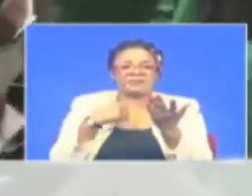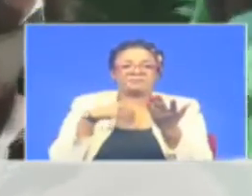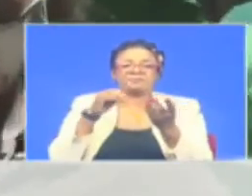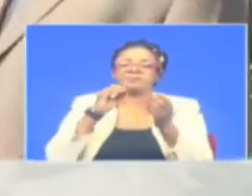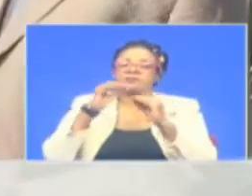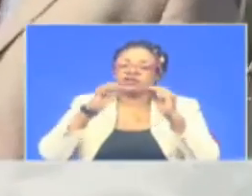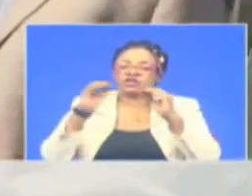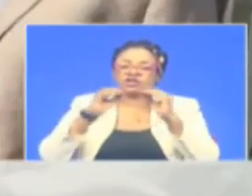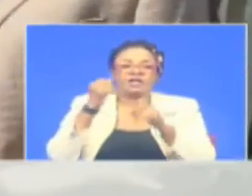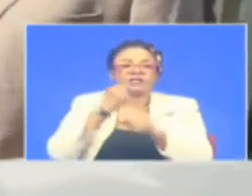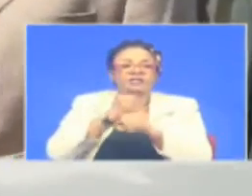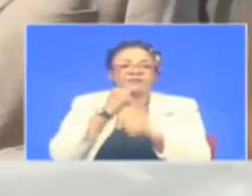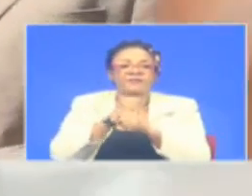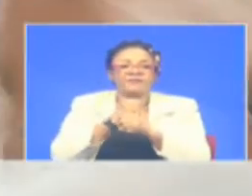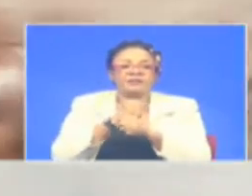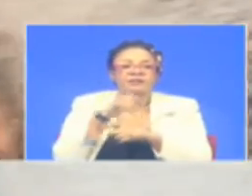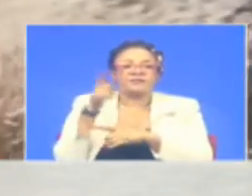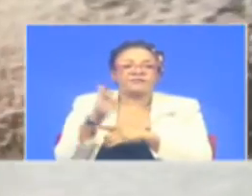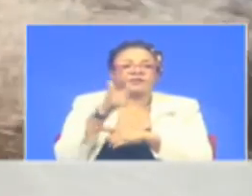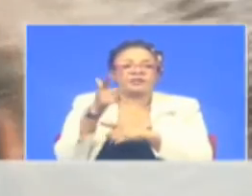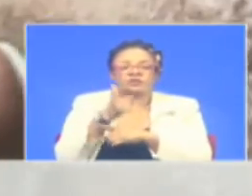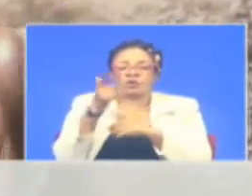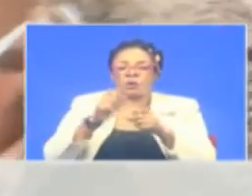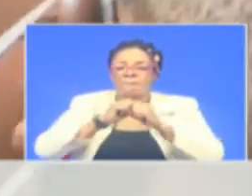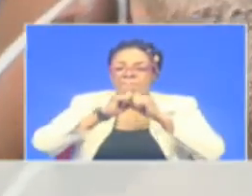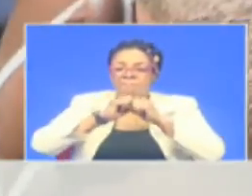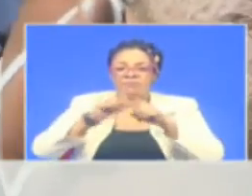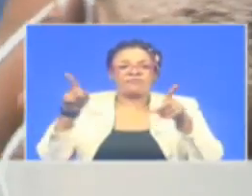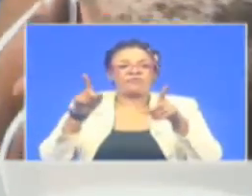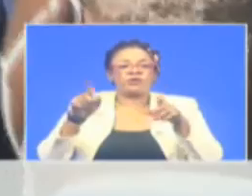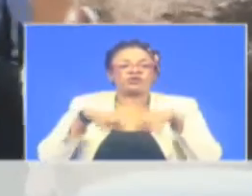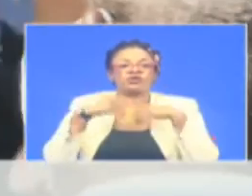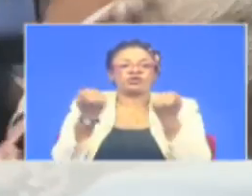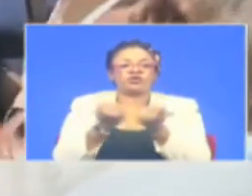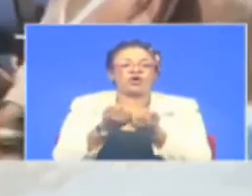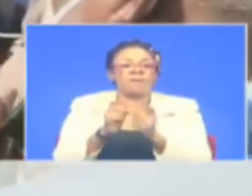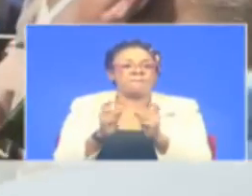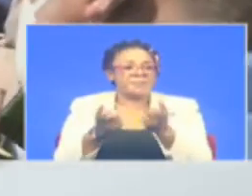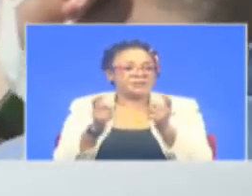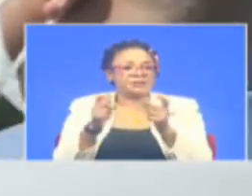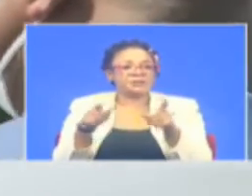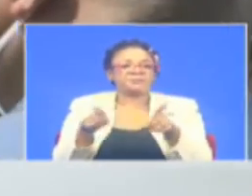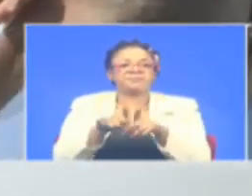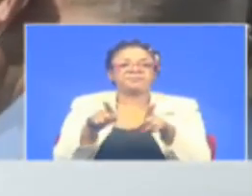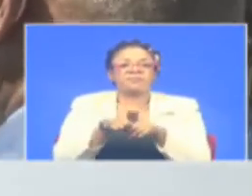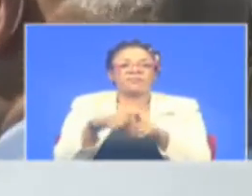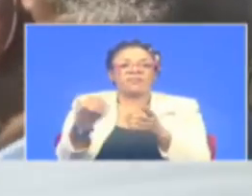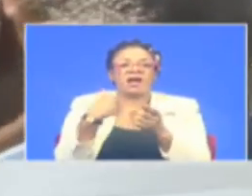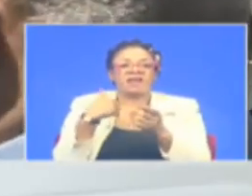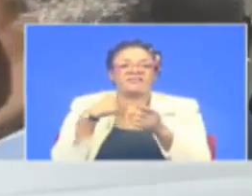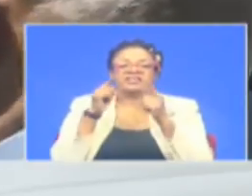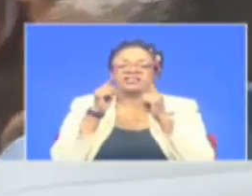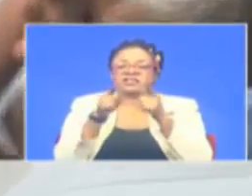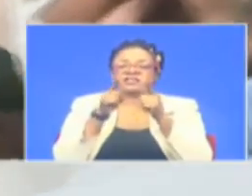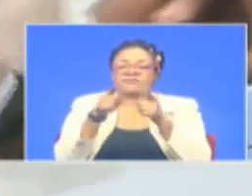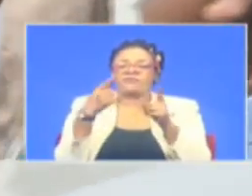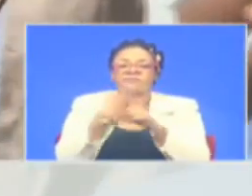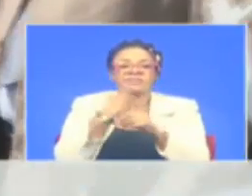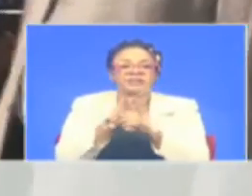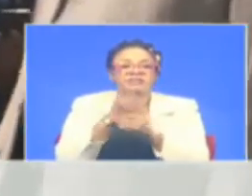staff, and that video has since gone viral on social media and has drawn criticism from various